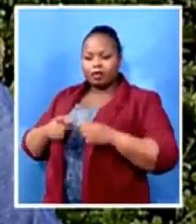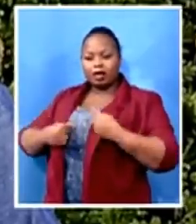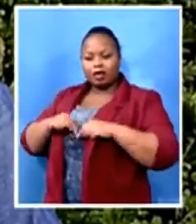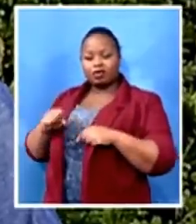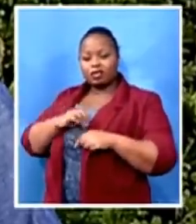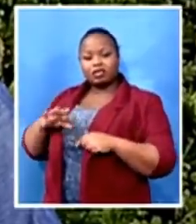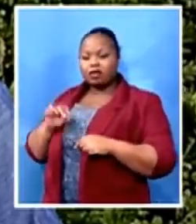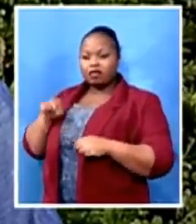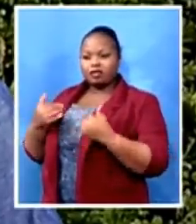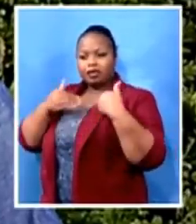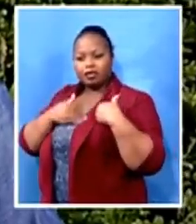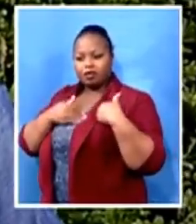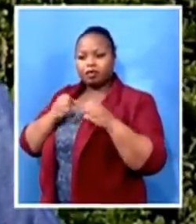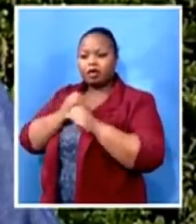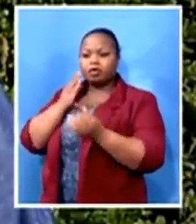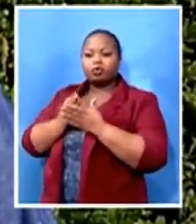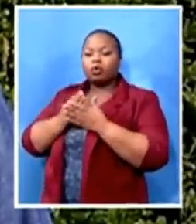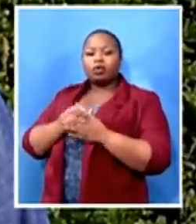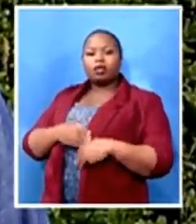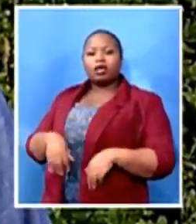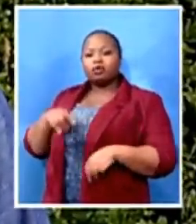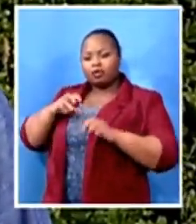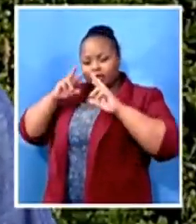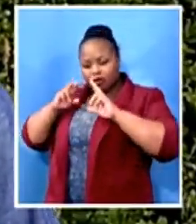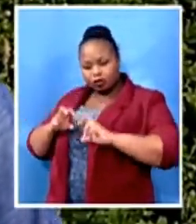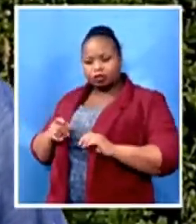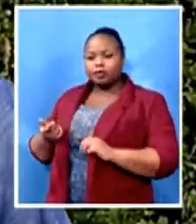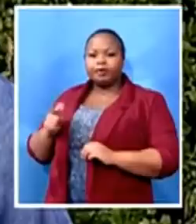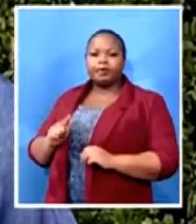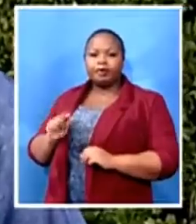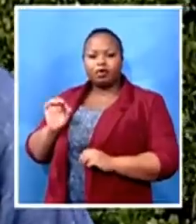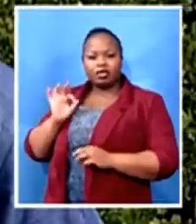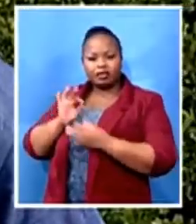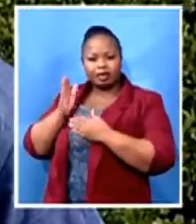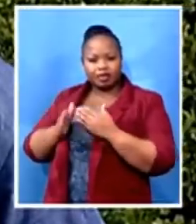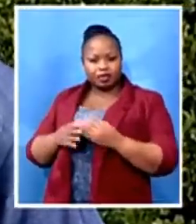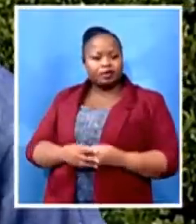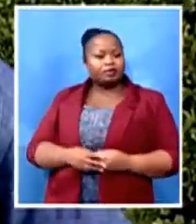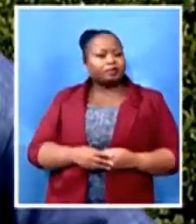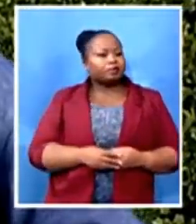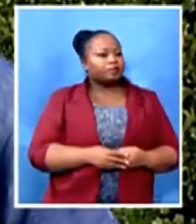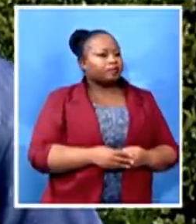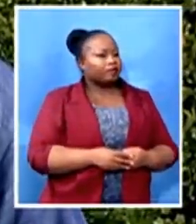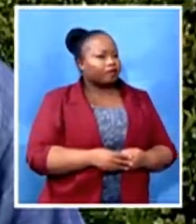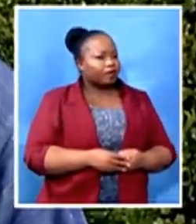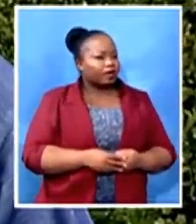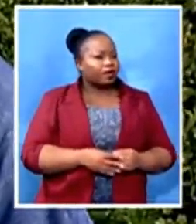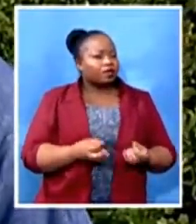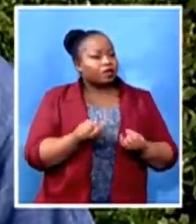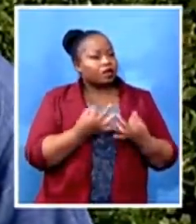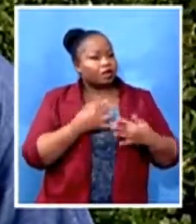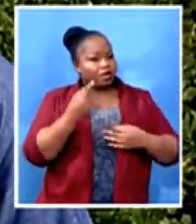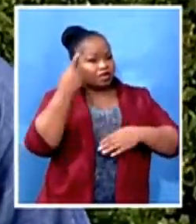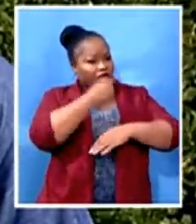don't leave any stone unturned on that particular aspect. So how many days has the Department of Health been given to